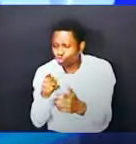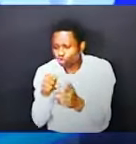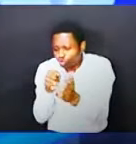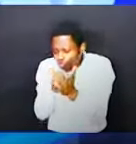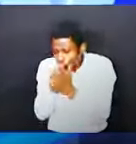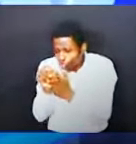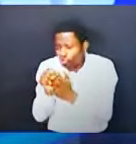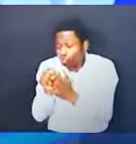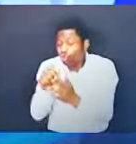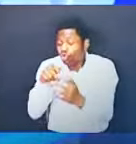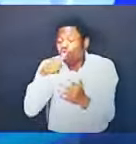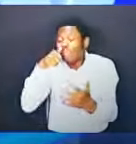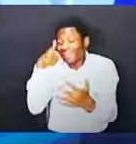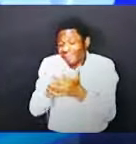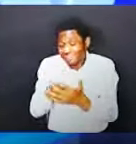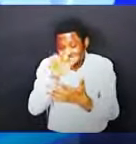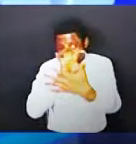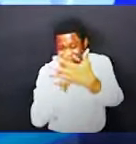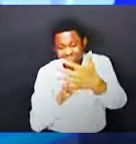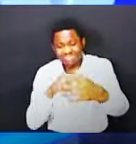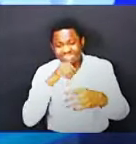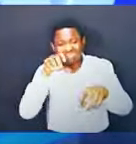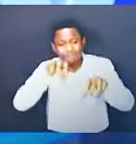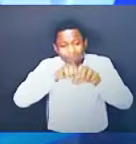introduced a chapter